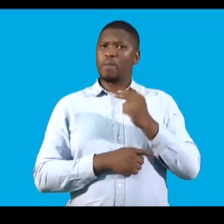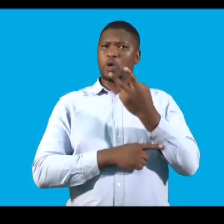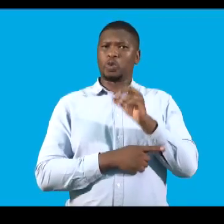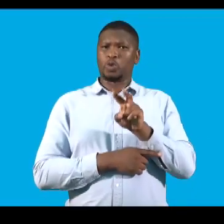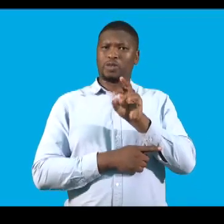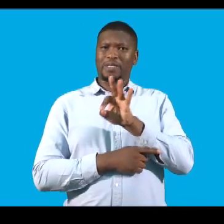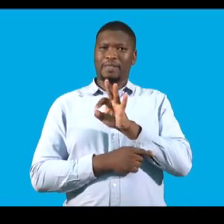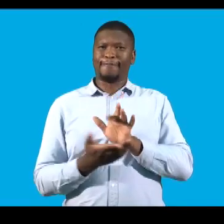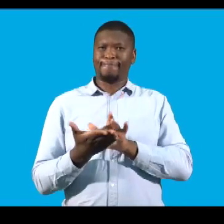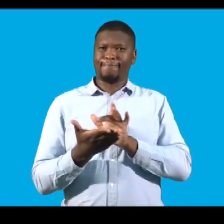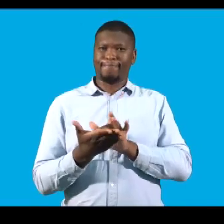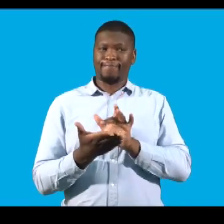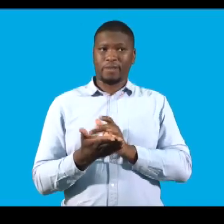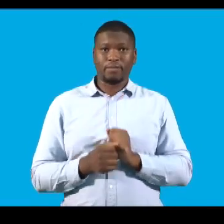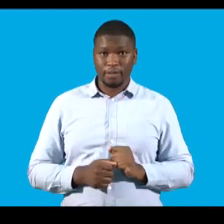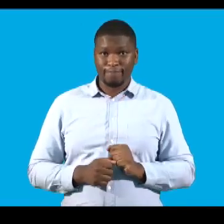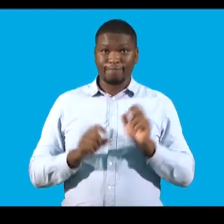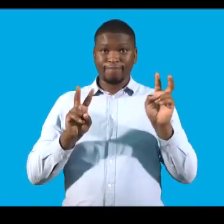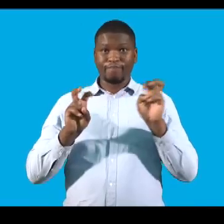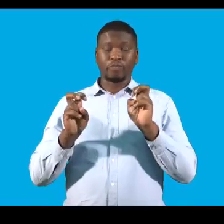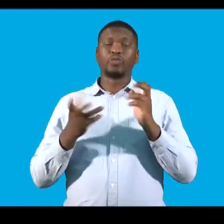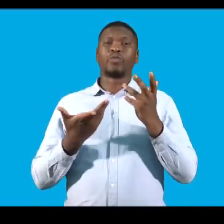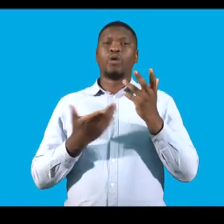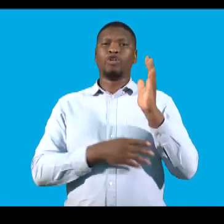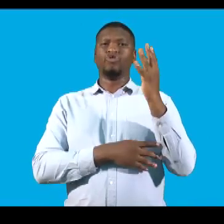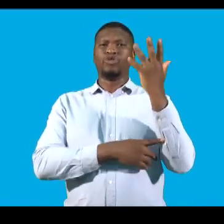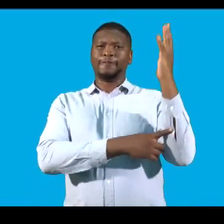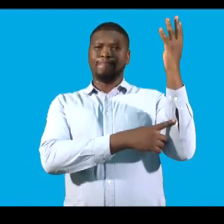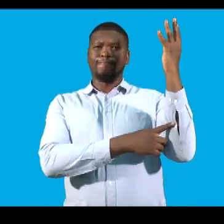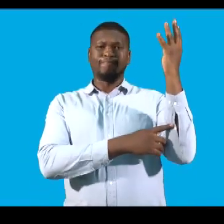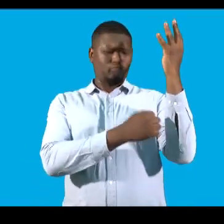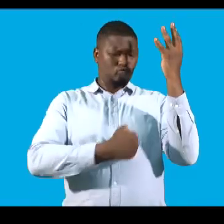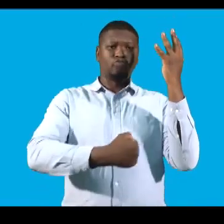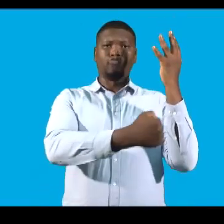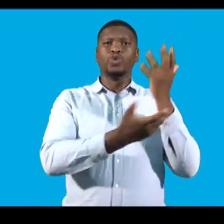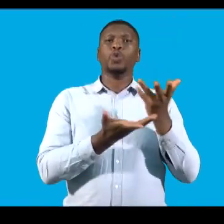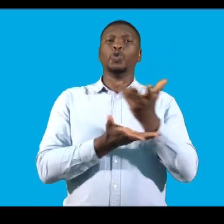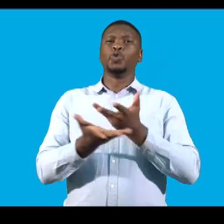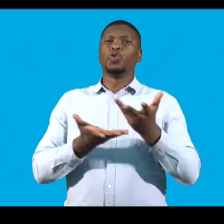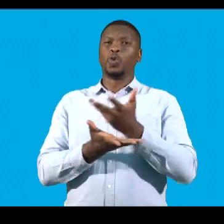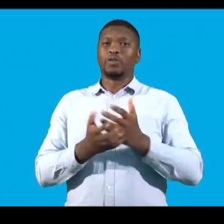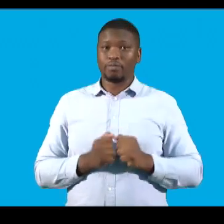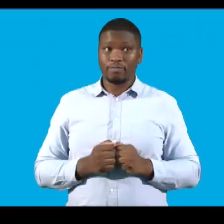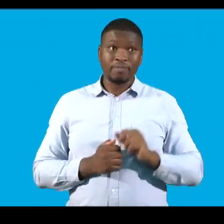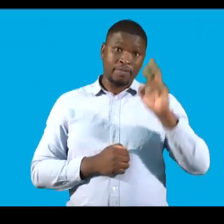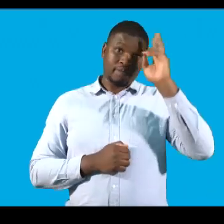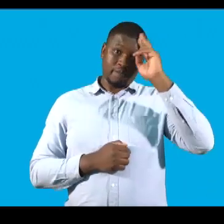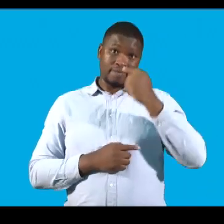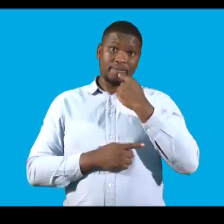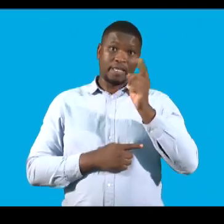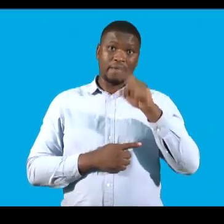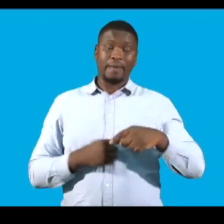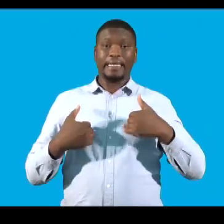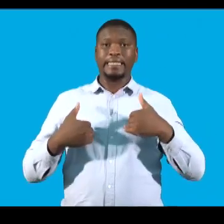2023 paper. It's on Talk to the Peach Tree. Remember, we said we have to start